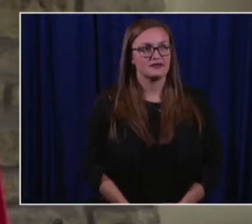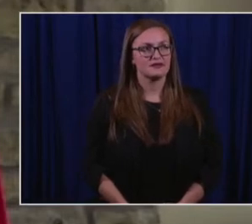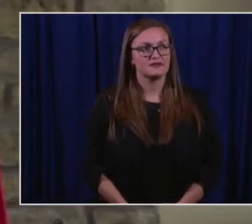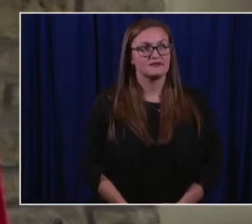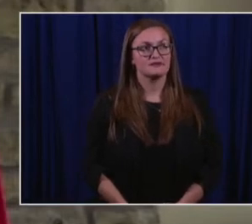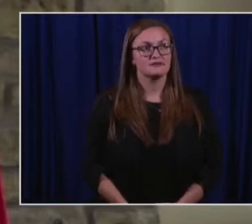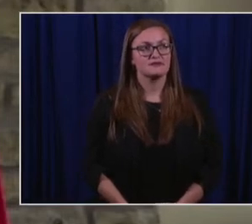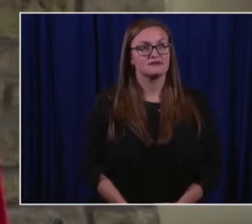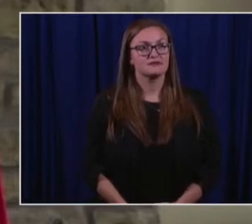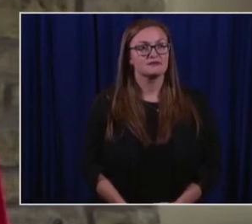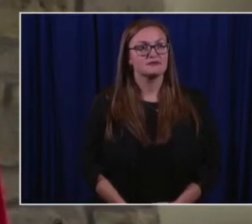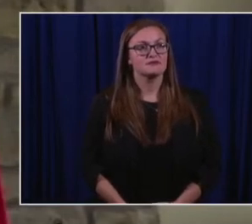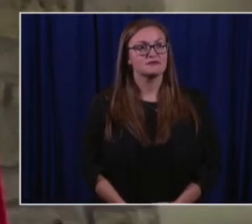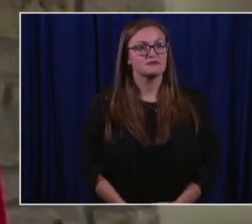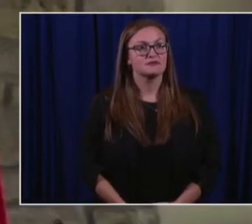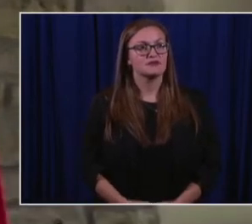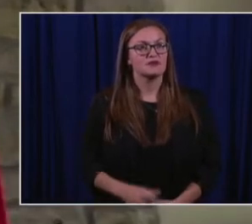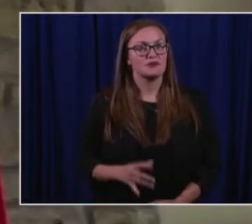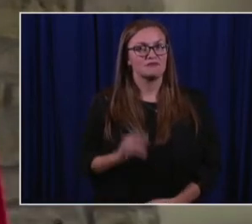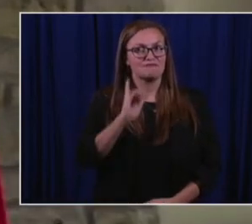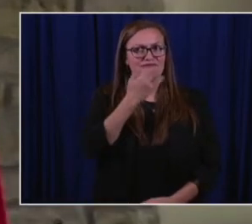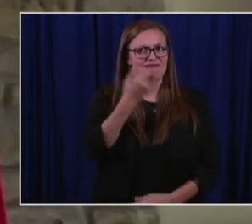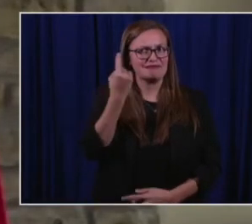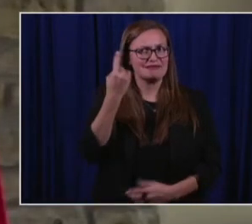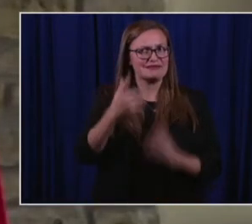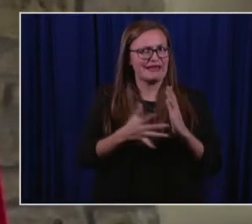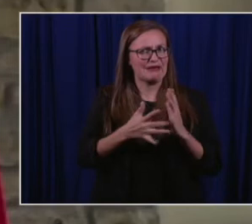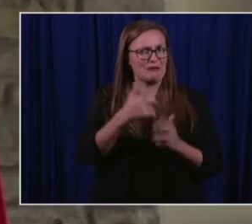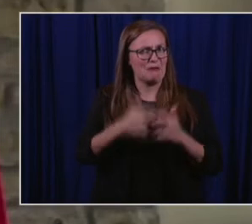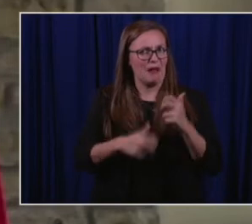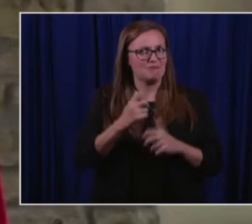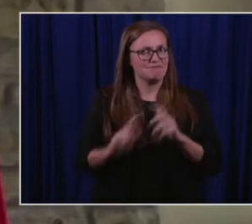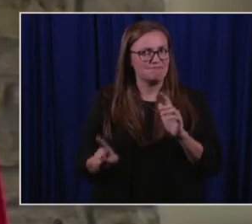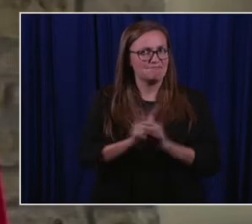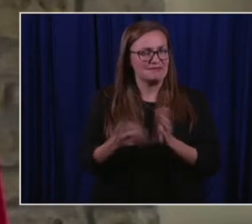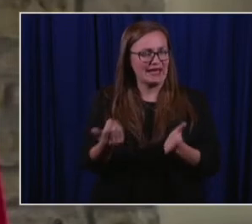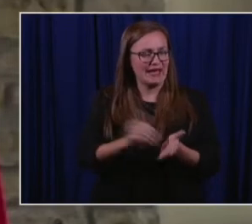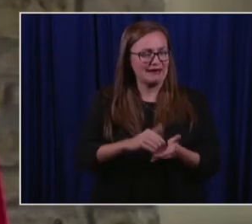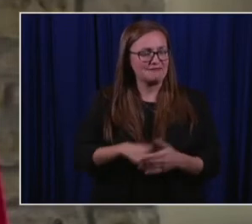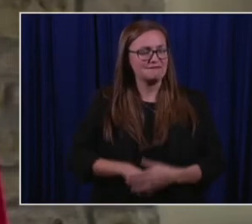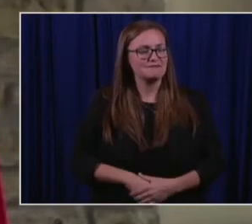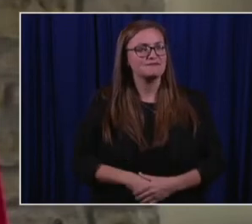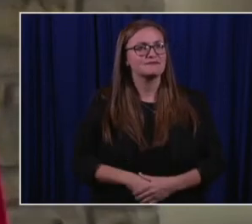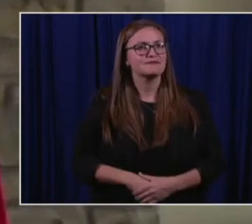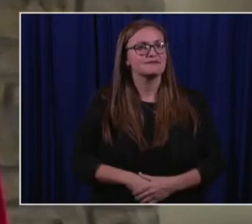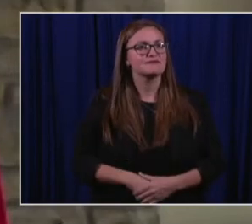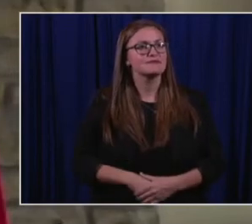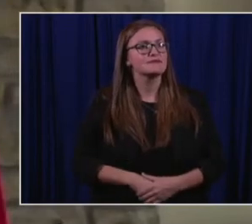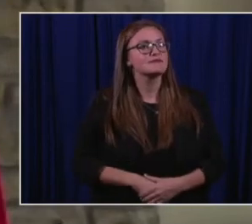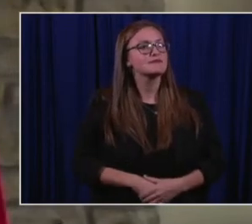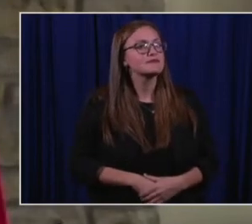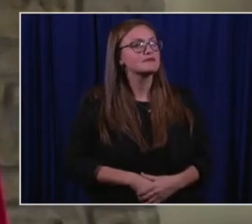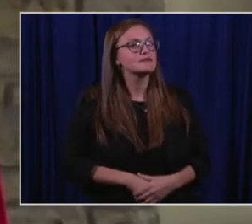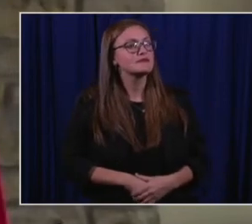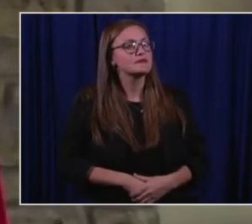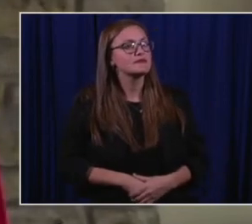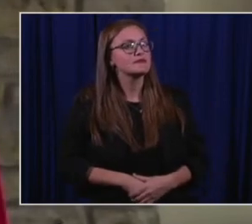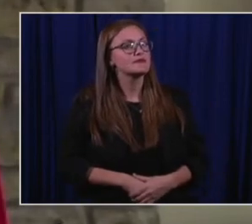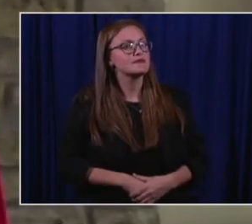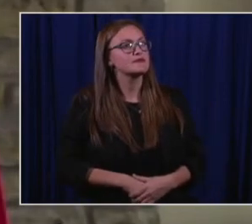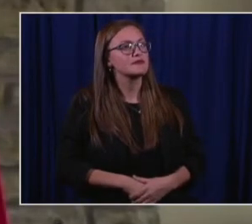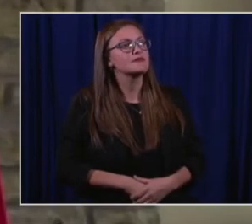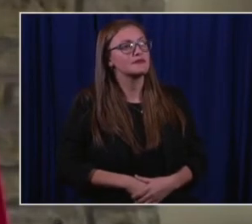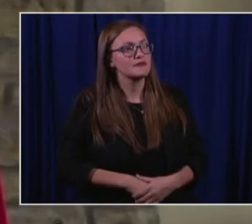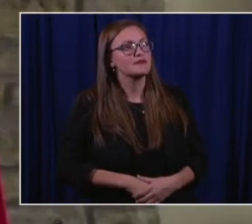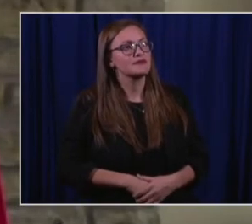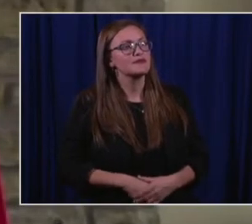Next question is from Luis Gill at Ohio Latino Television. Hello, Governor. Hope I